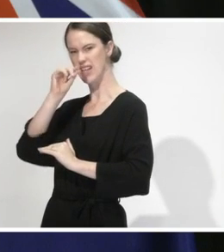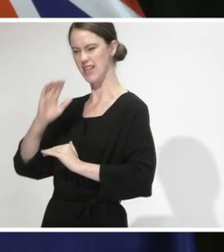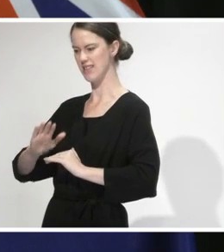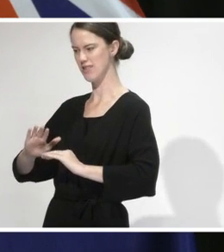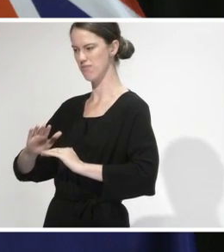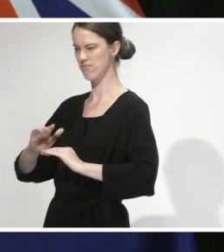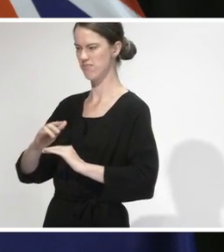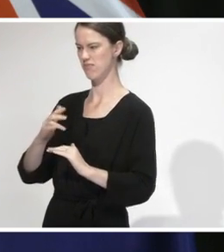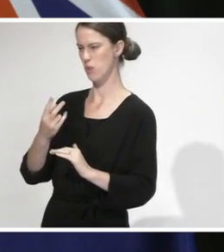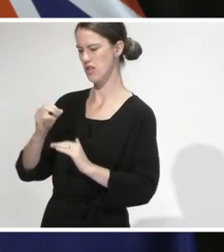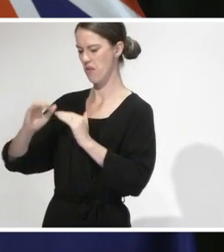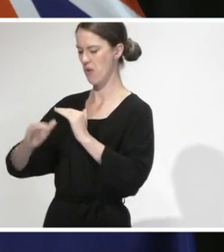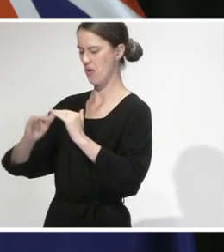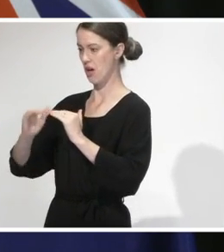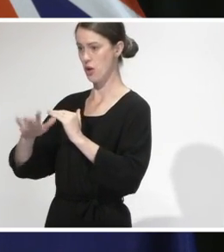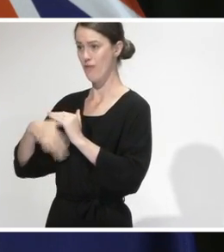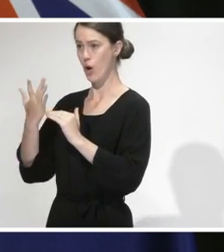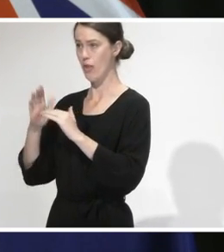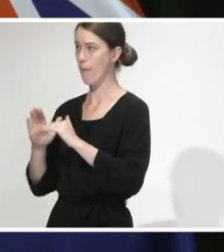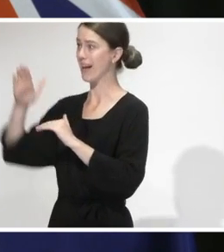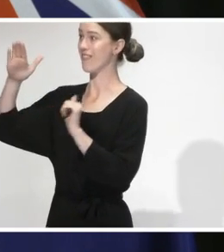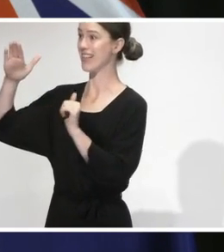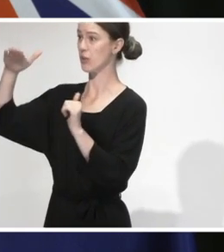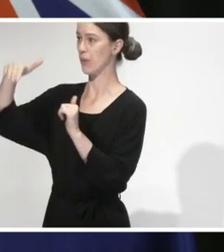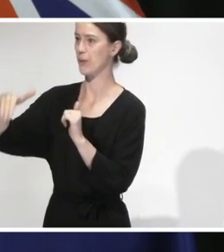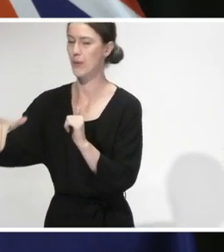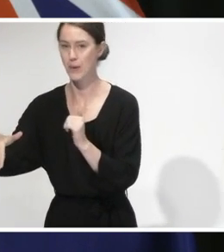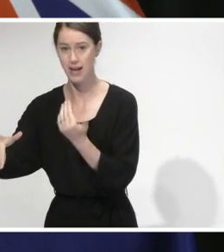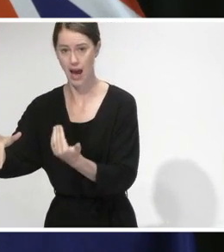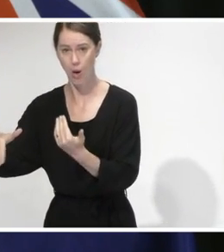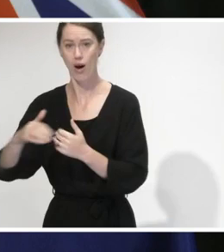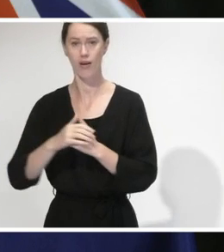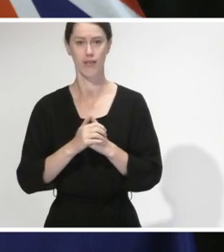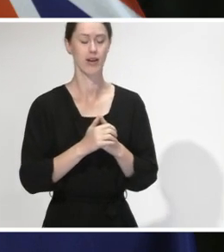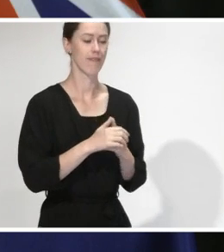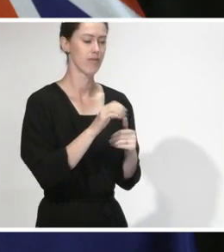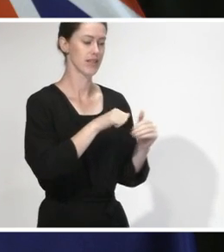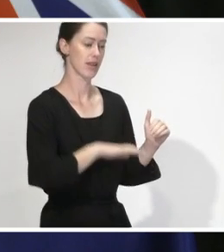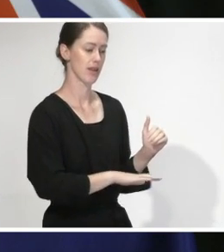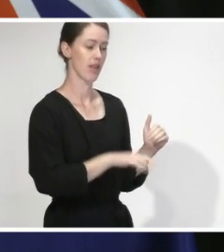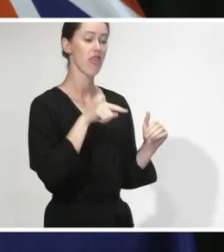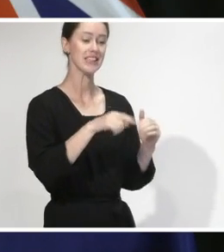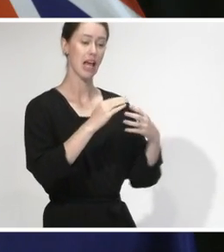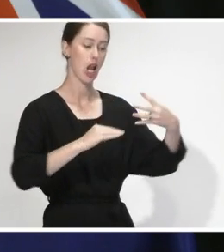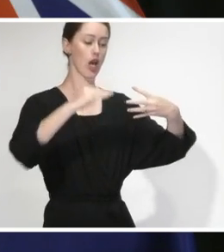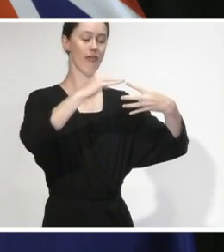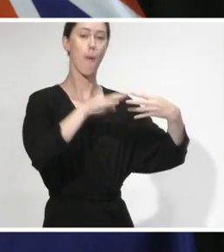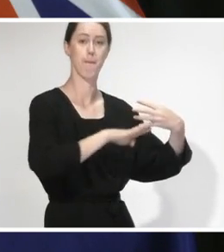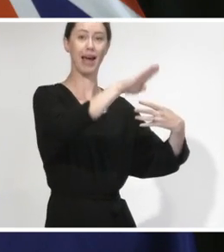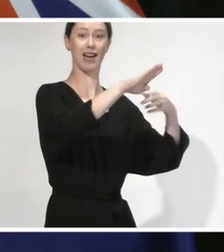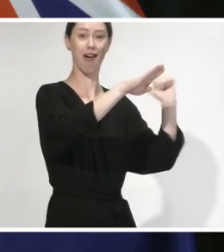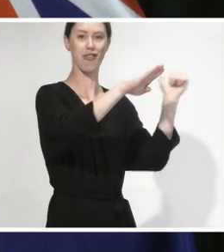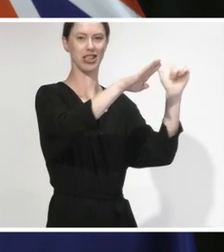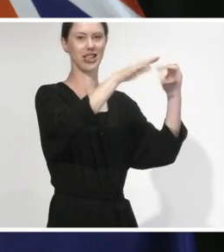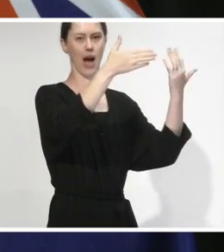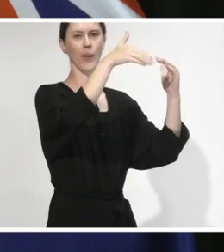perspective that New Zealand's past the peak of new cases? I think it's clear that we are past the peak under this alert level. The key information